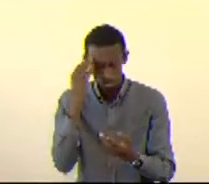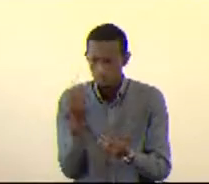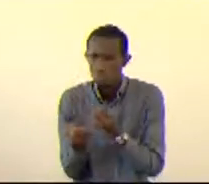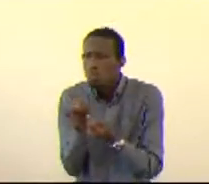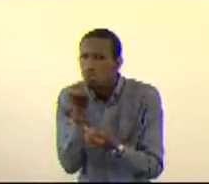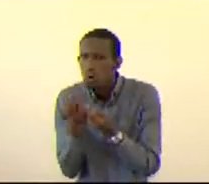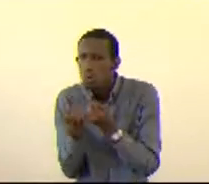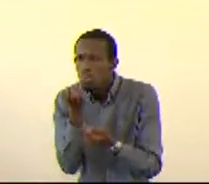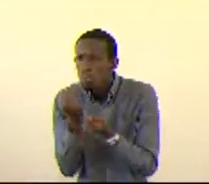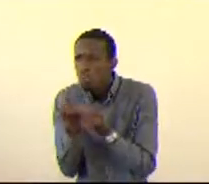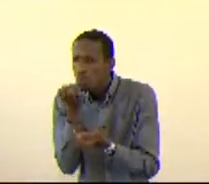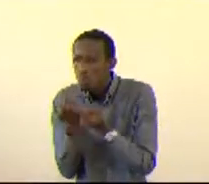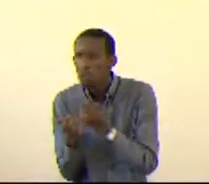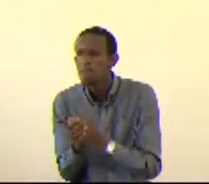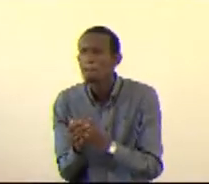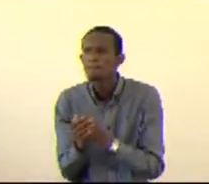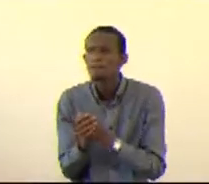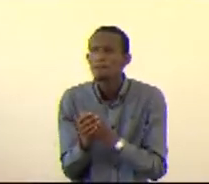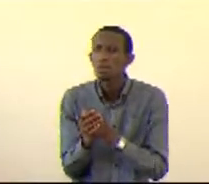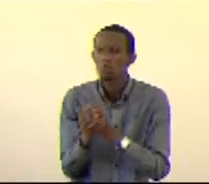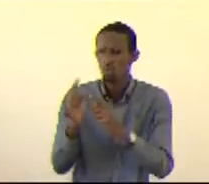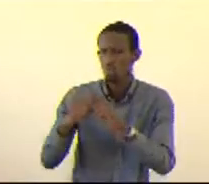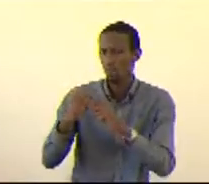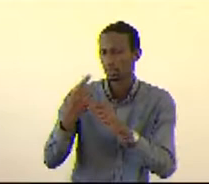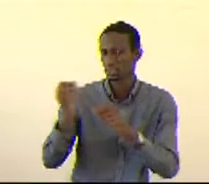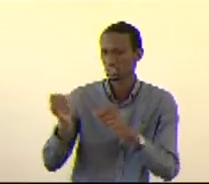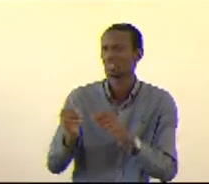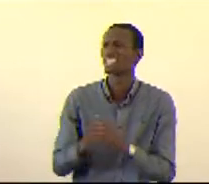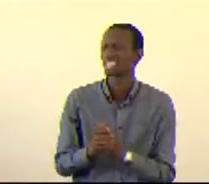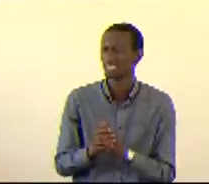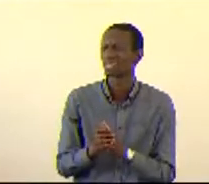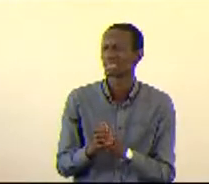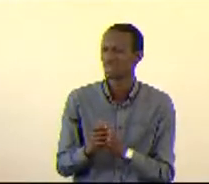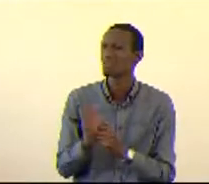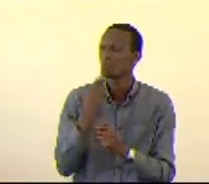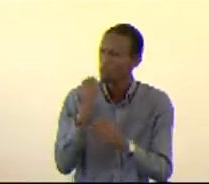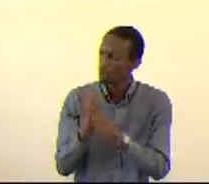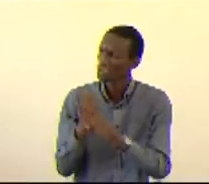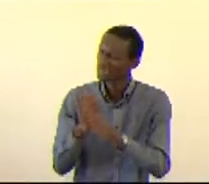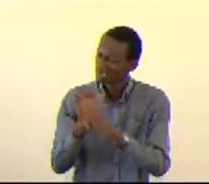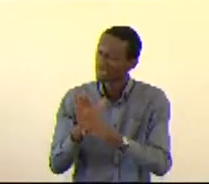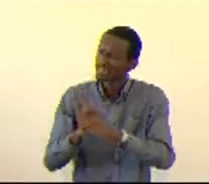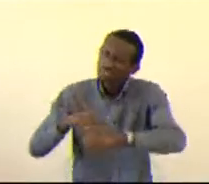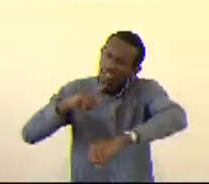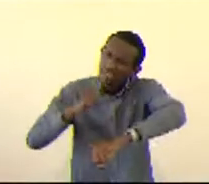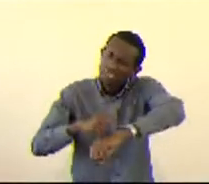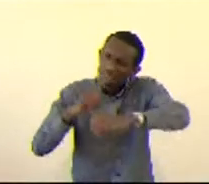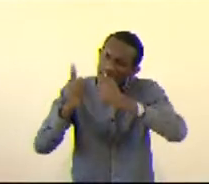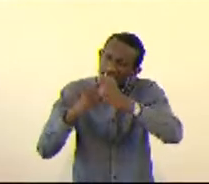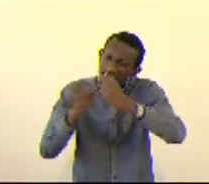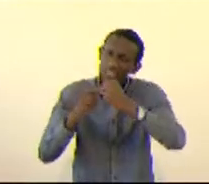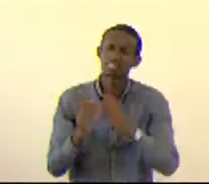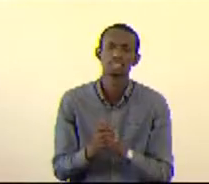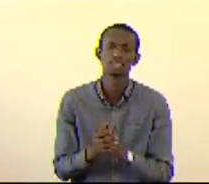100 is almost six times that which is required to make ice to melt. That's why you see when you hold ice in your